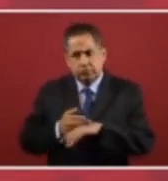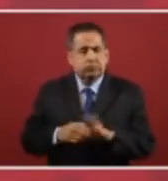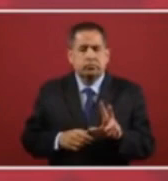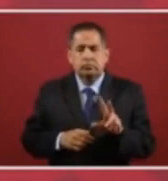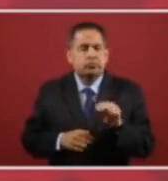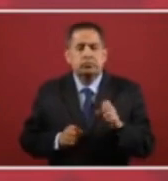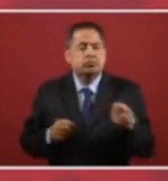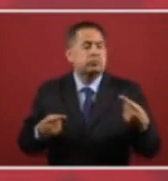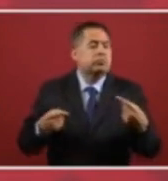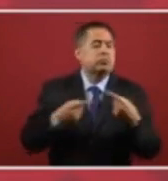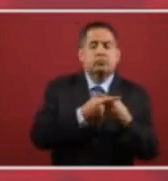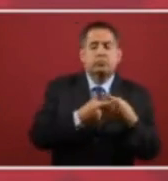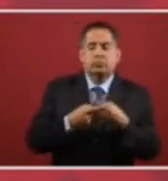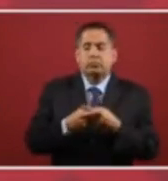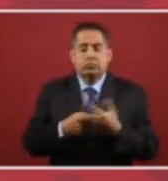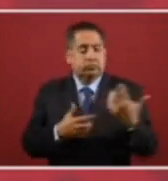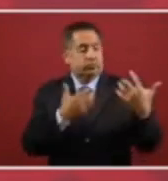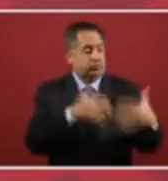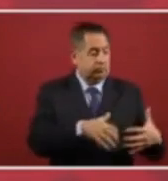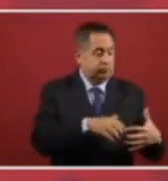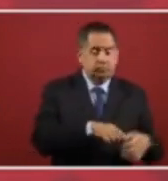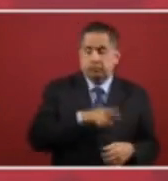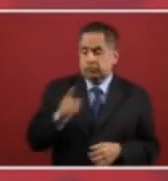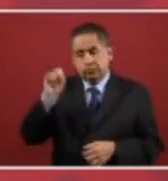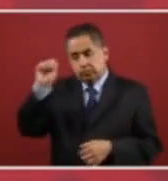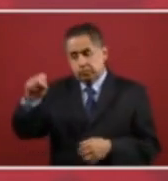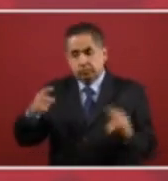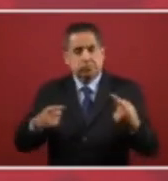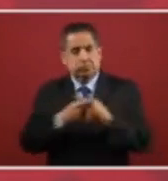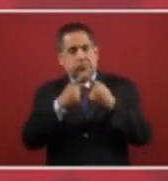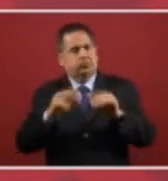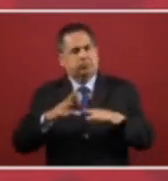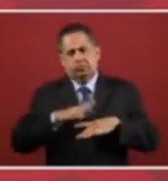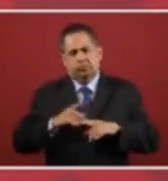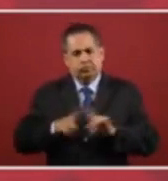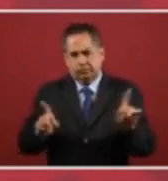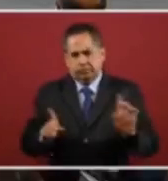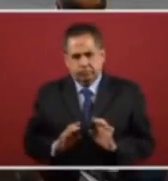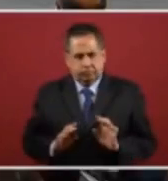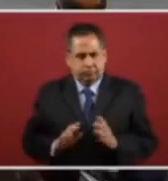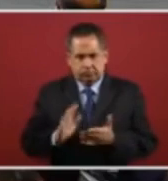Urrutia. But it is not a conflict of the syndicate.